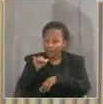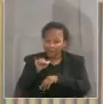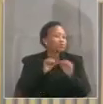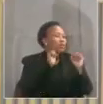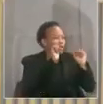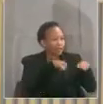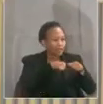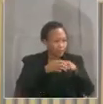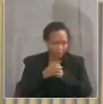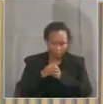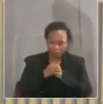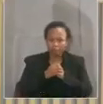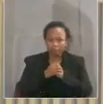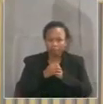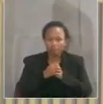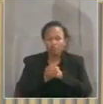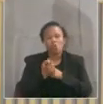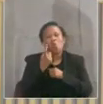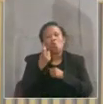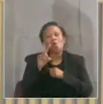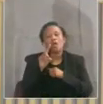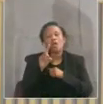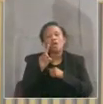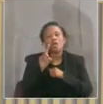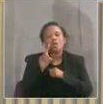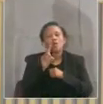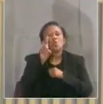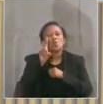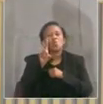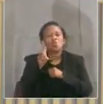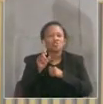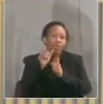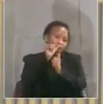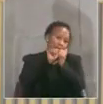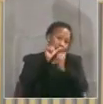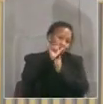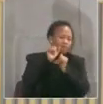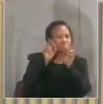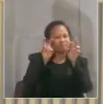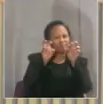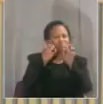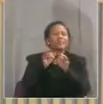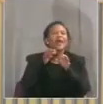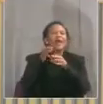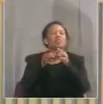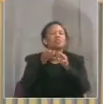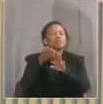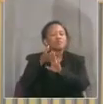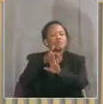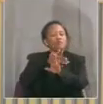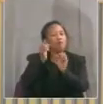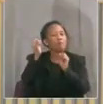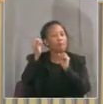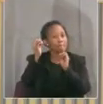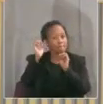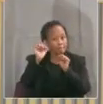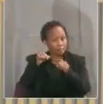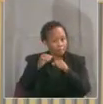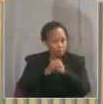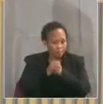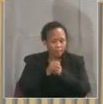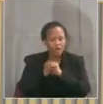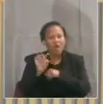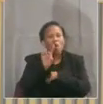may, if I can just take you one question back because of an explanation that you gave later on. I asked